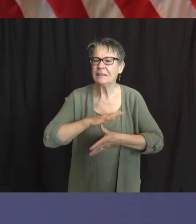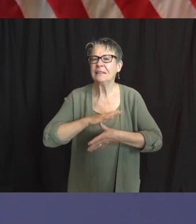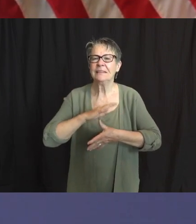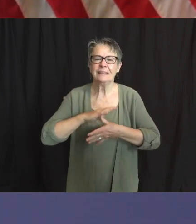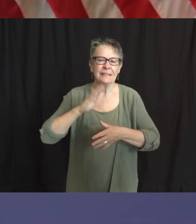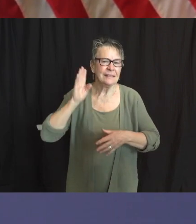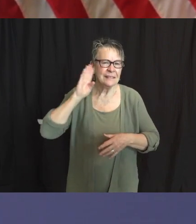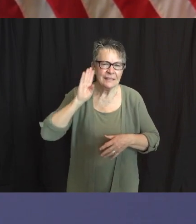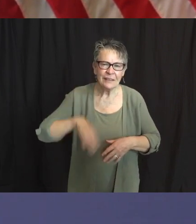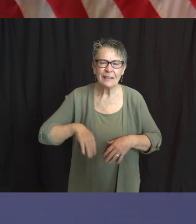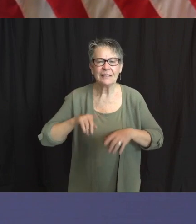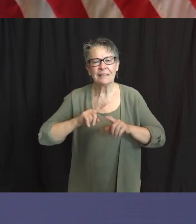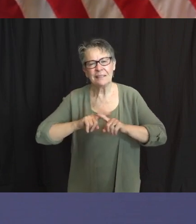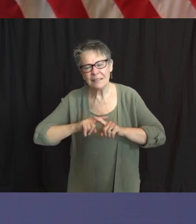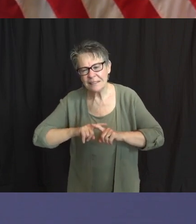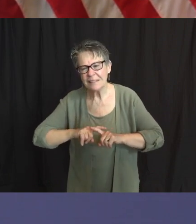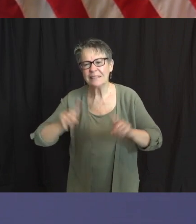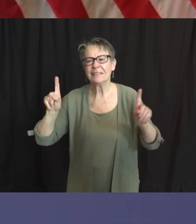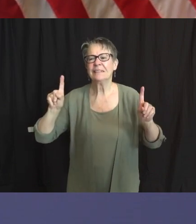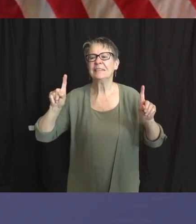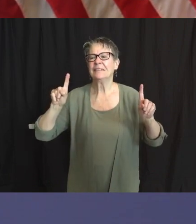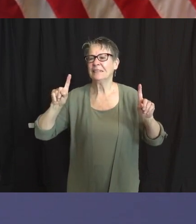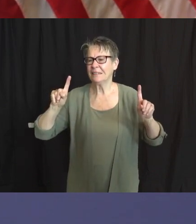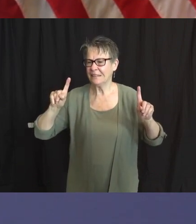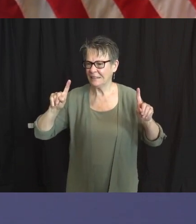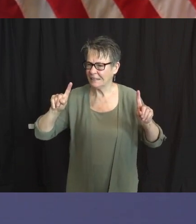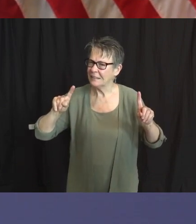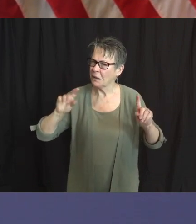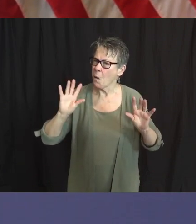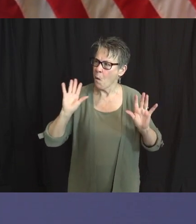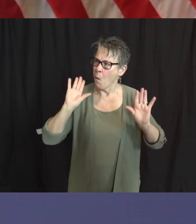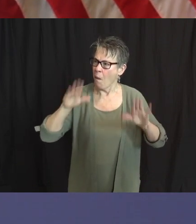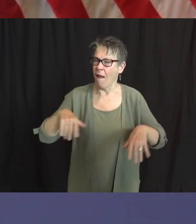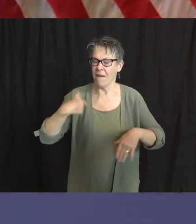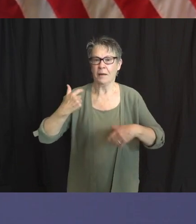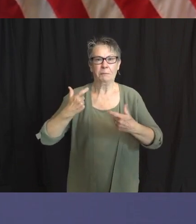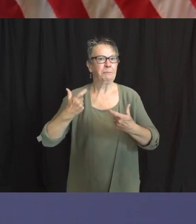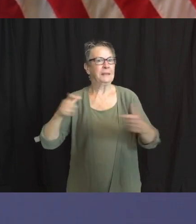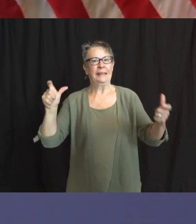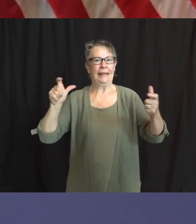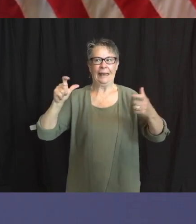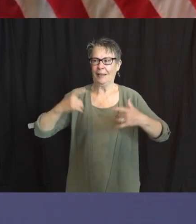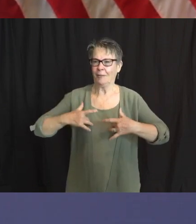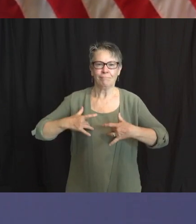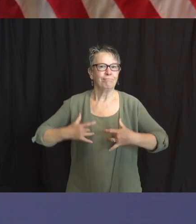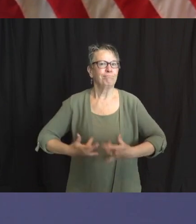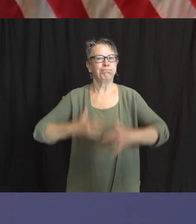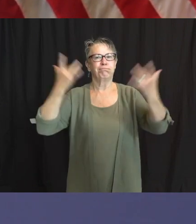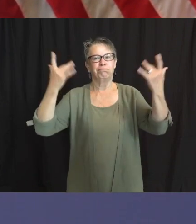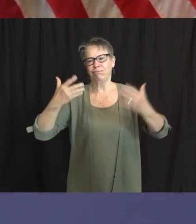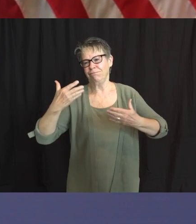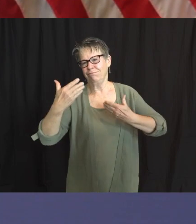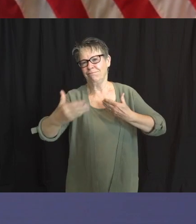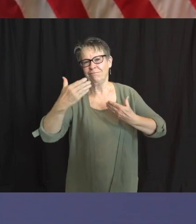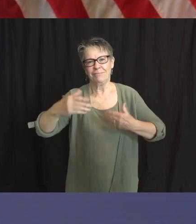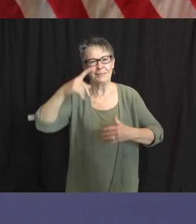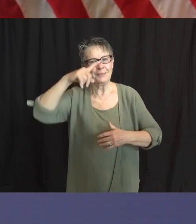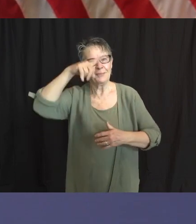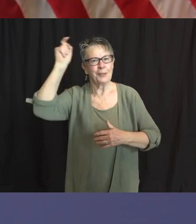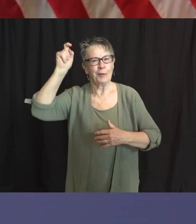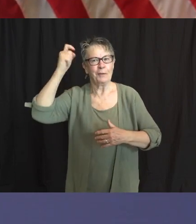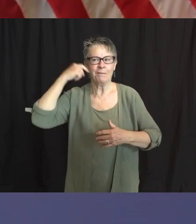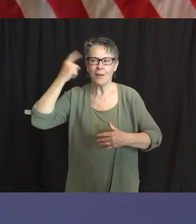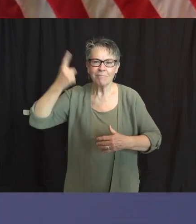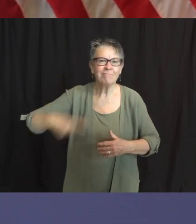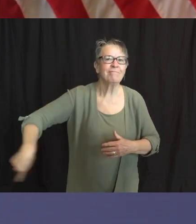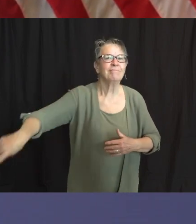big deal, and would want folks to remember that. I would say, secondly, looking forward, the call to action for public